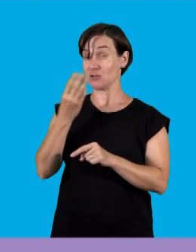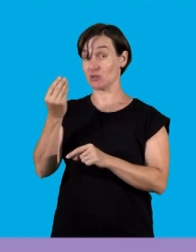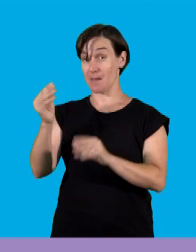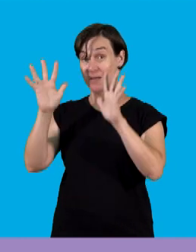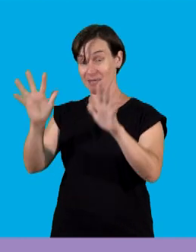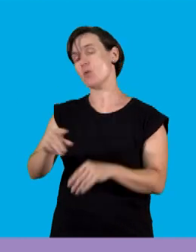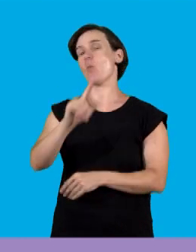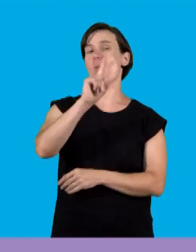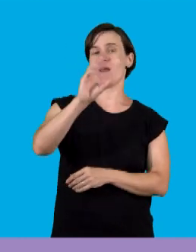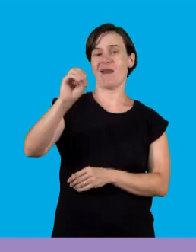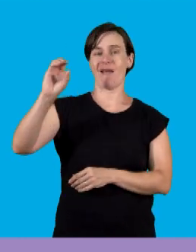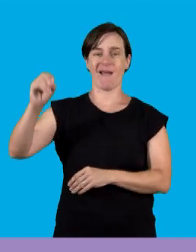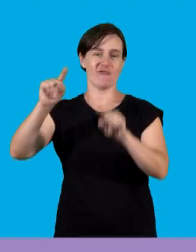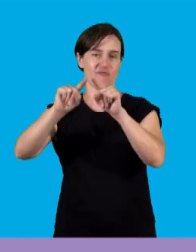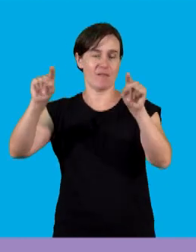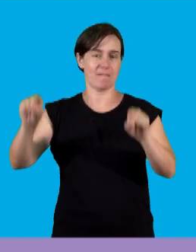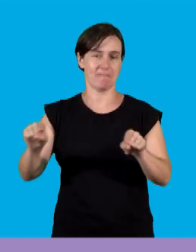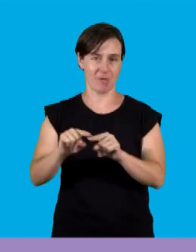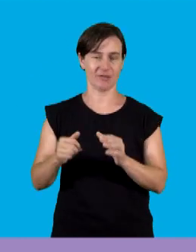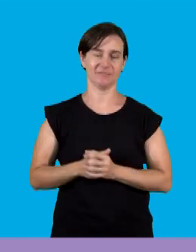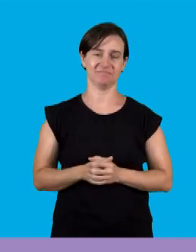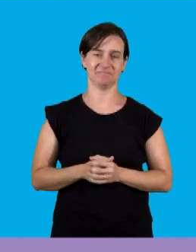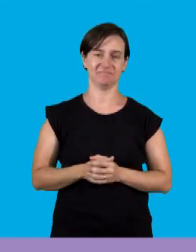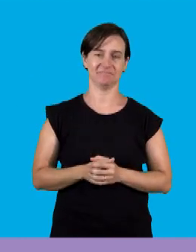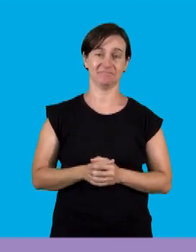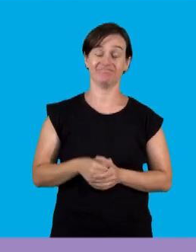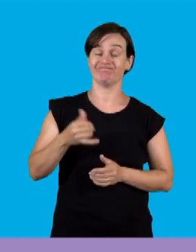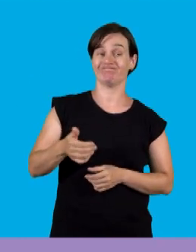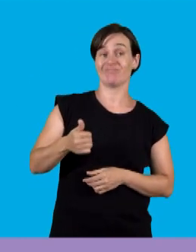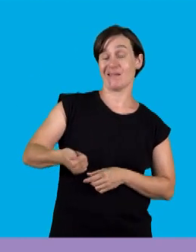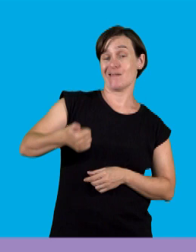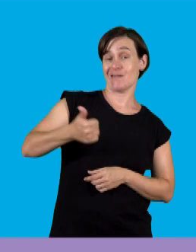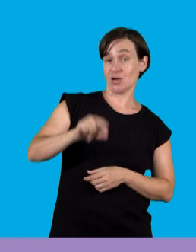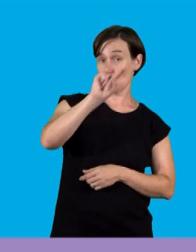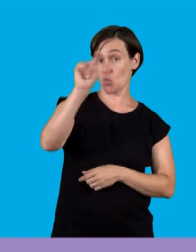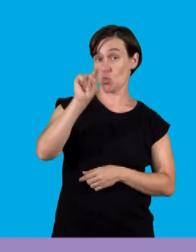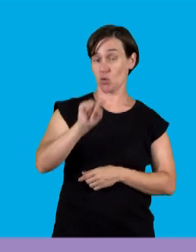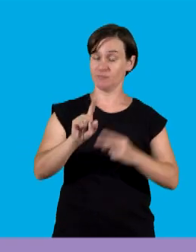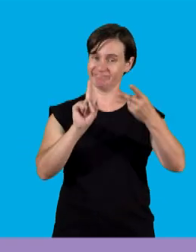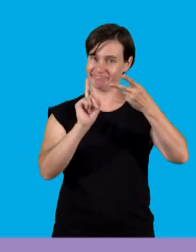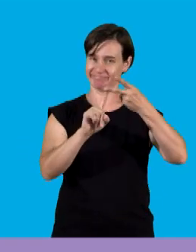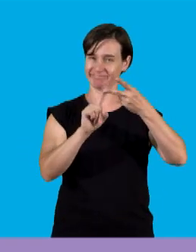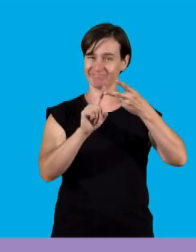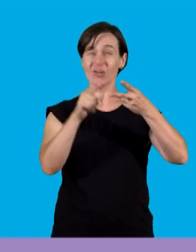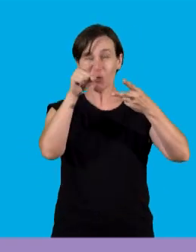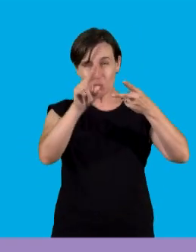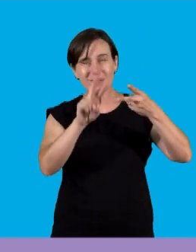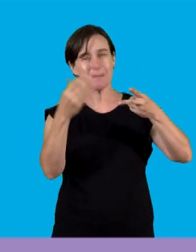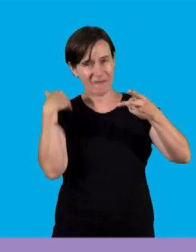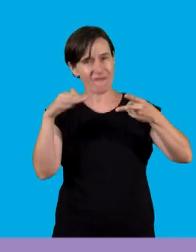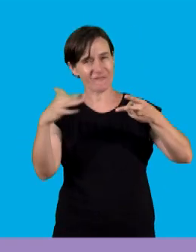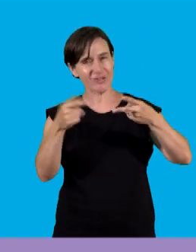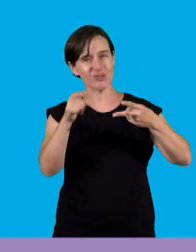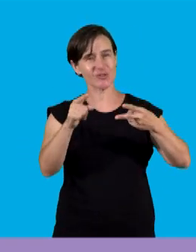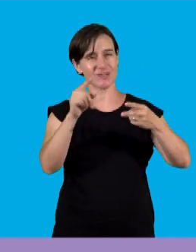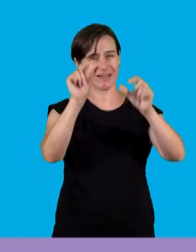make up that 10th figure. Let's move on to our next question. Do you remember those sticks